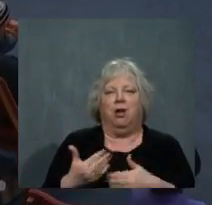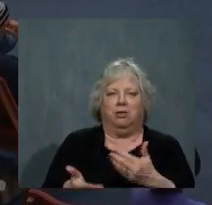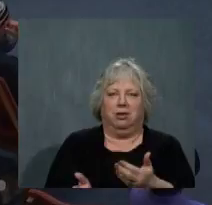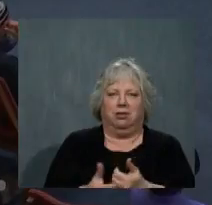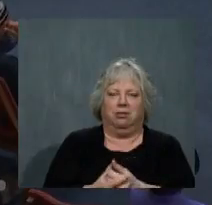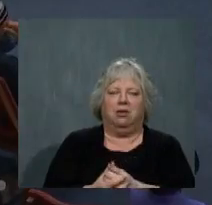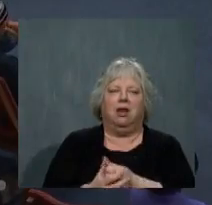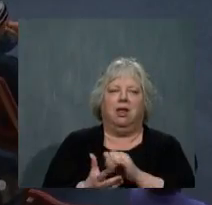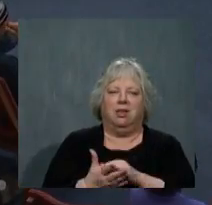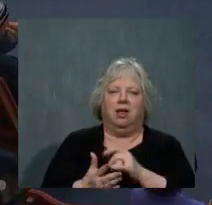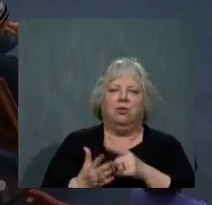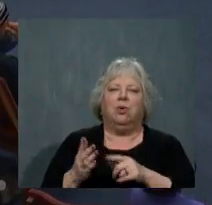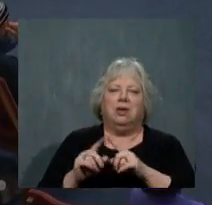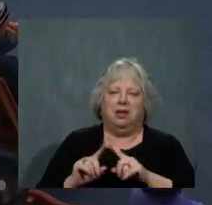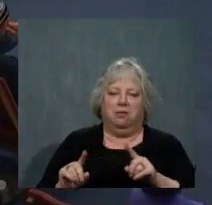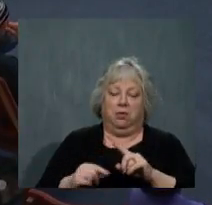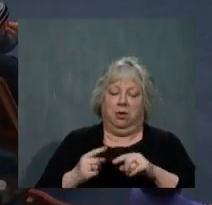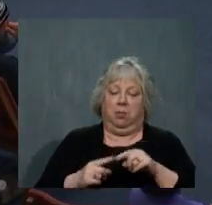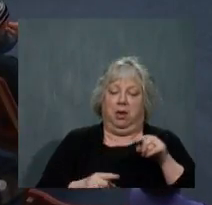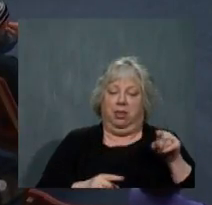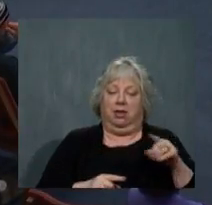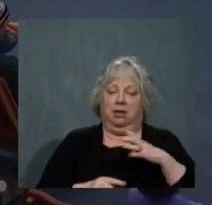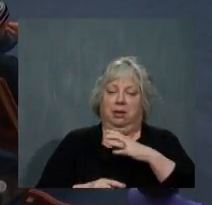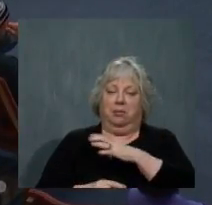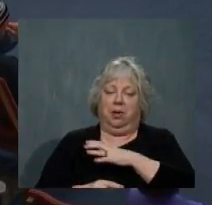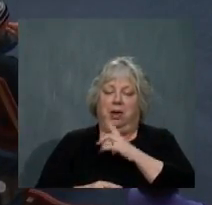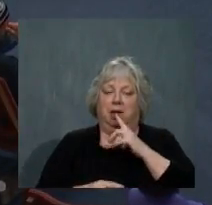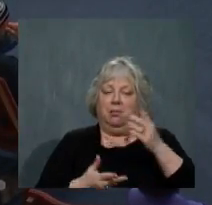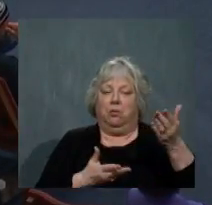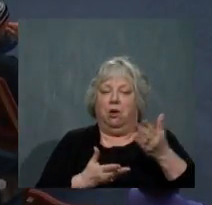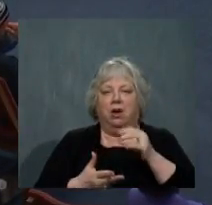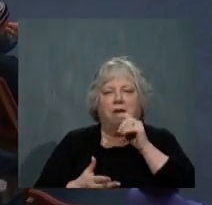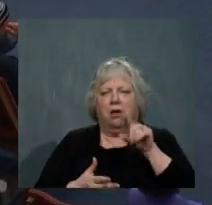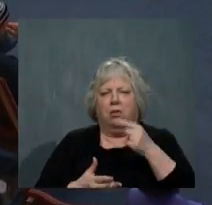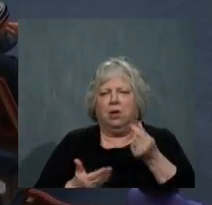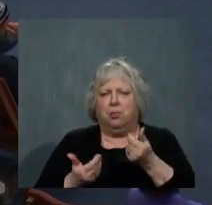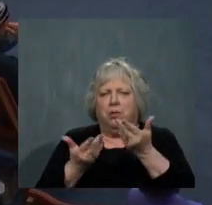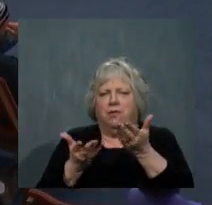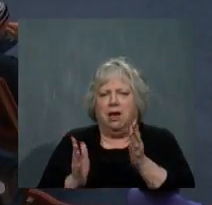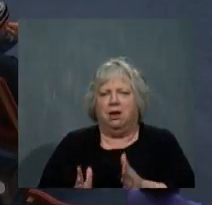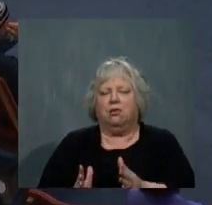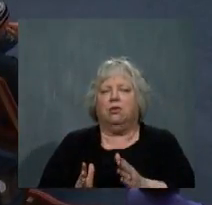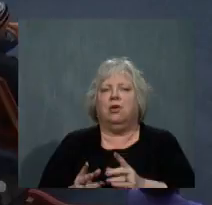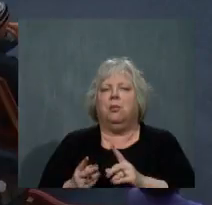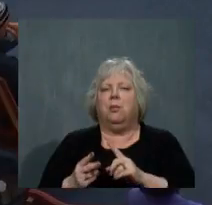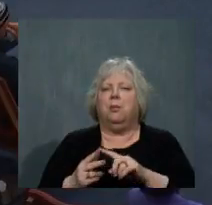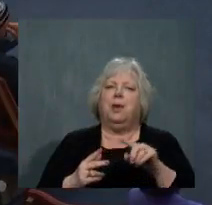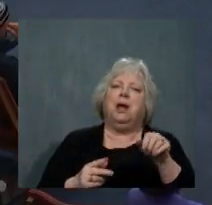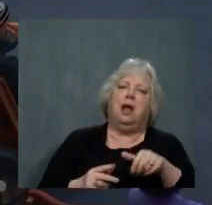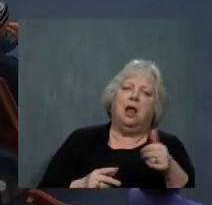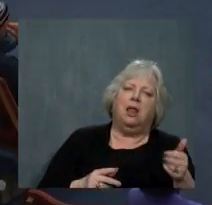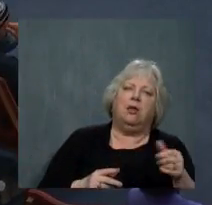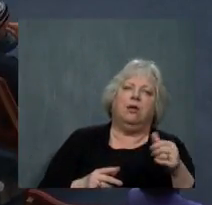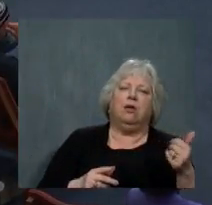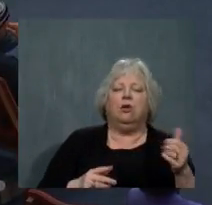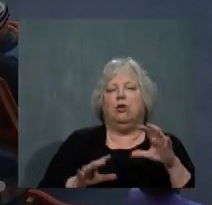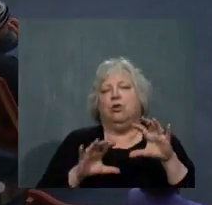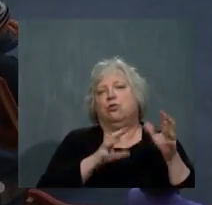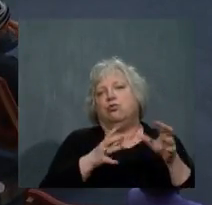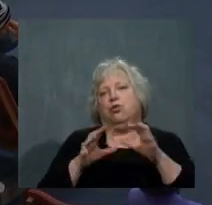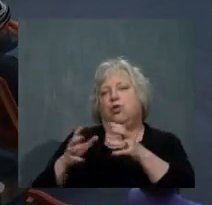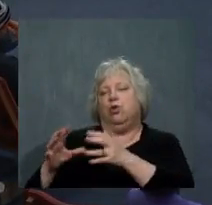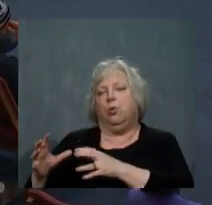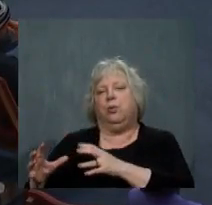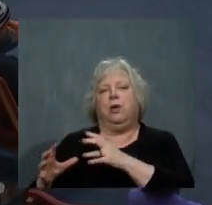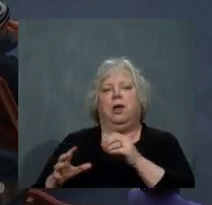think that's what's different about this committee, is that it's brought in not just providers, it's brought in other elements of our business